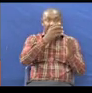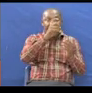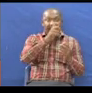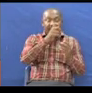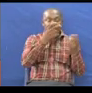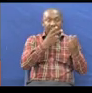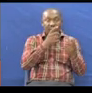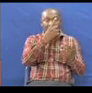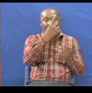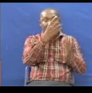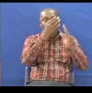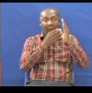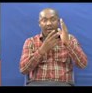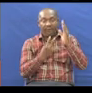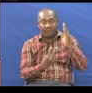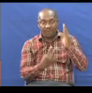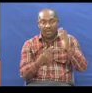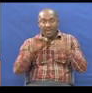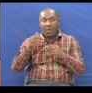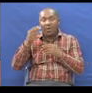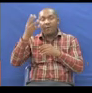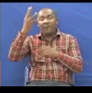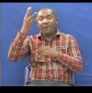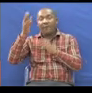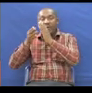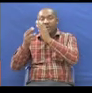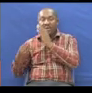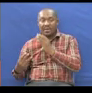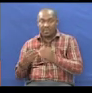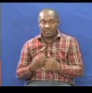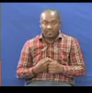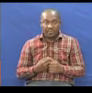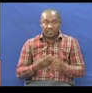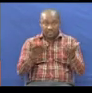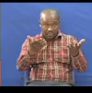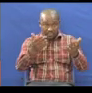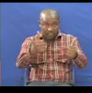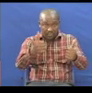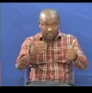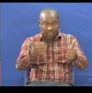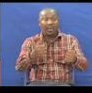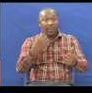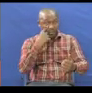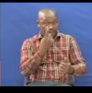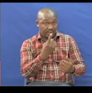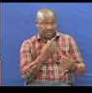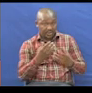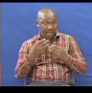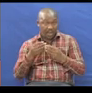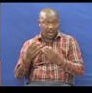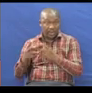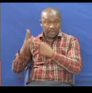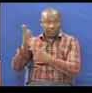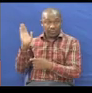or x is equal to 4/3. All right, are we together? Have you seen it on how you